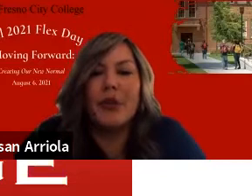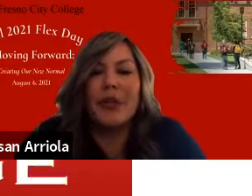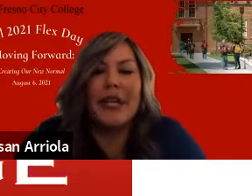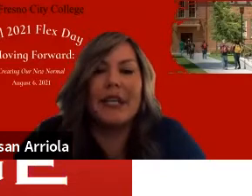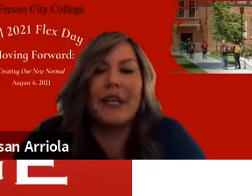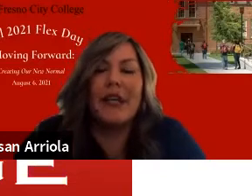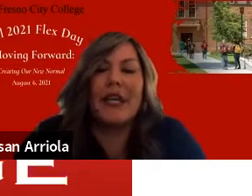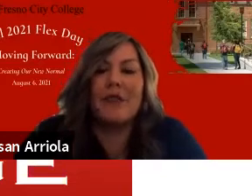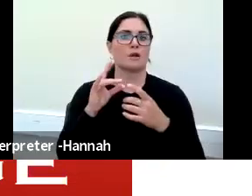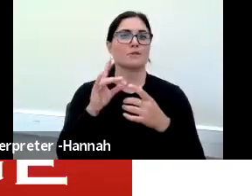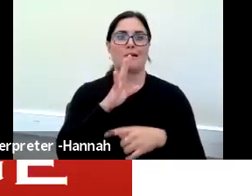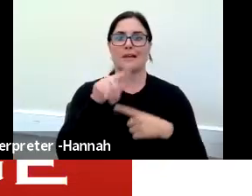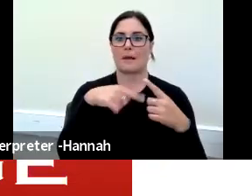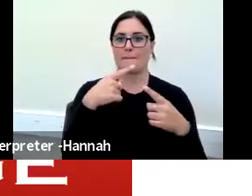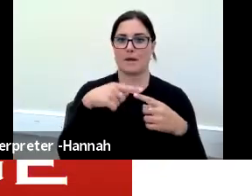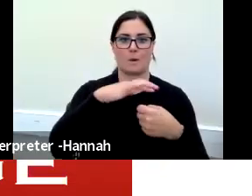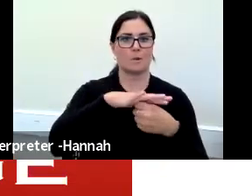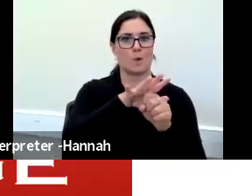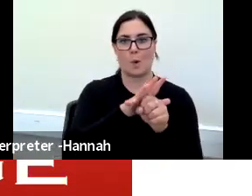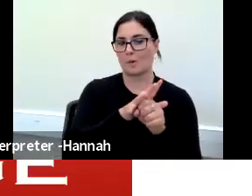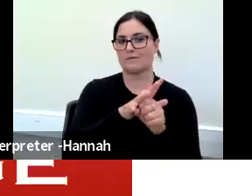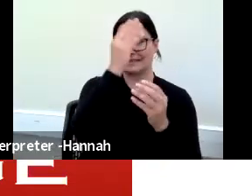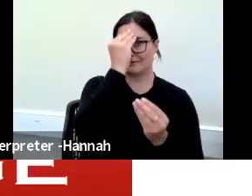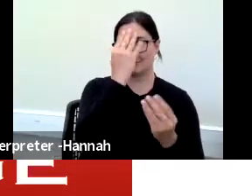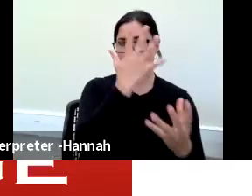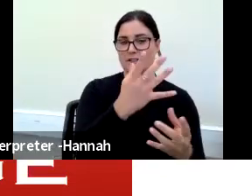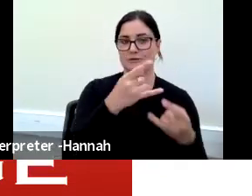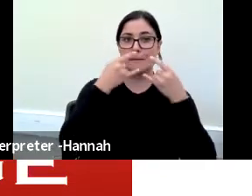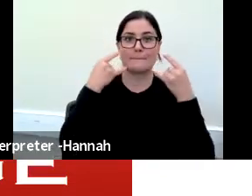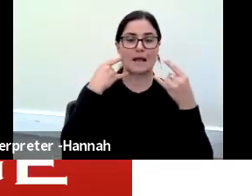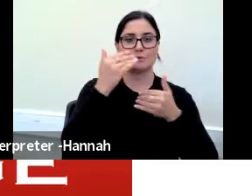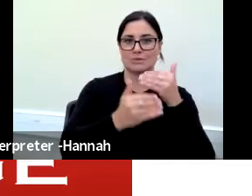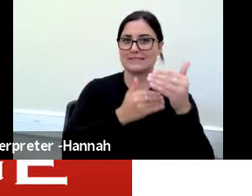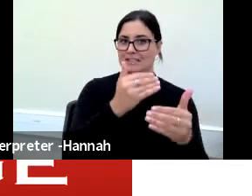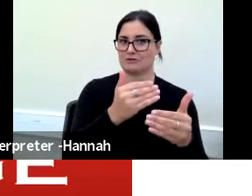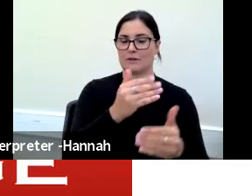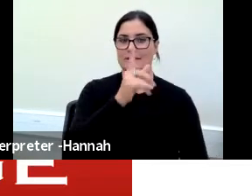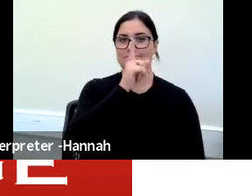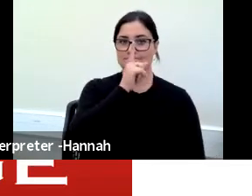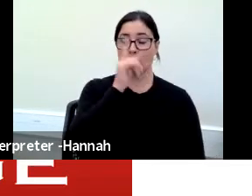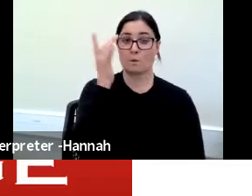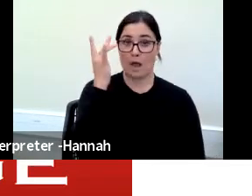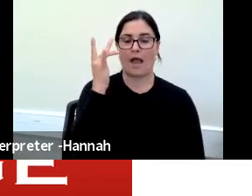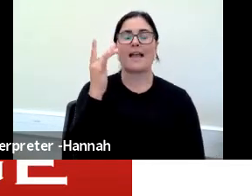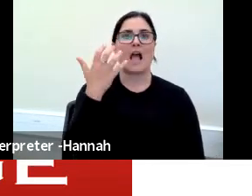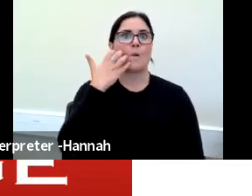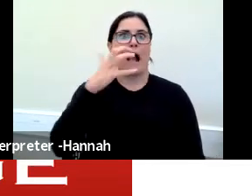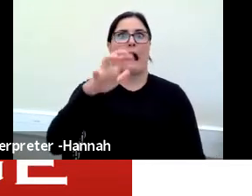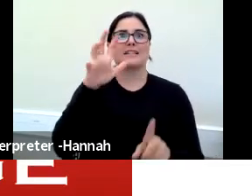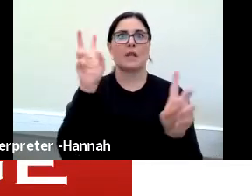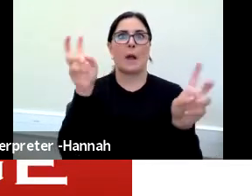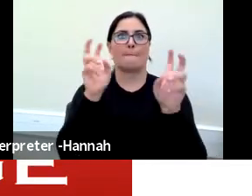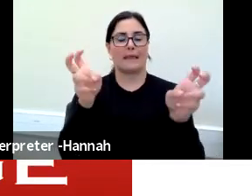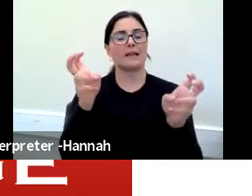any COVID-related information, mask exemptions, or safety procedures at this time. I know this is a hot topic. However,